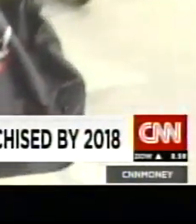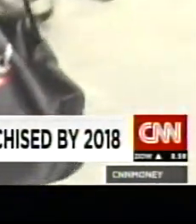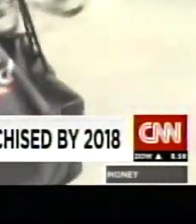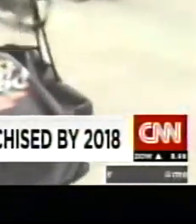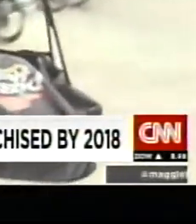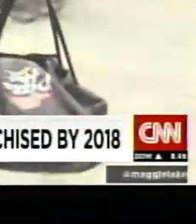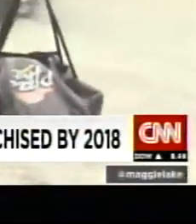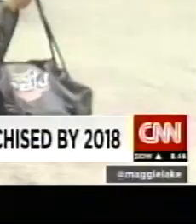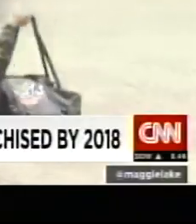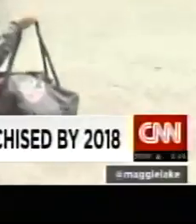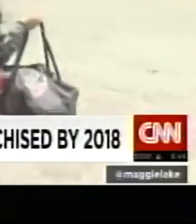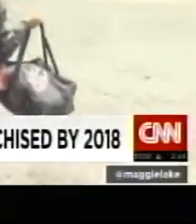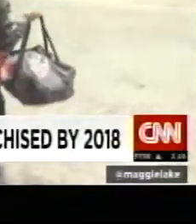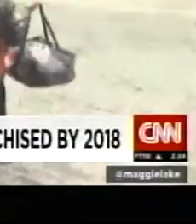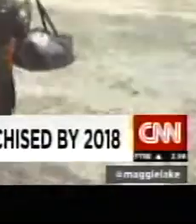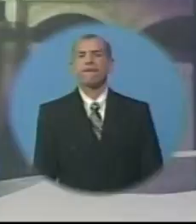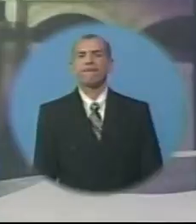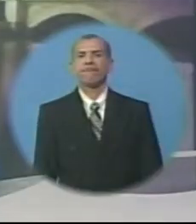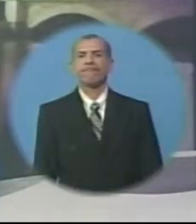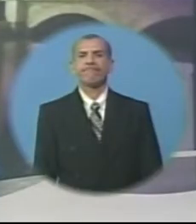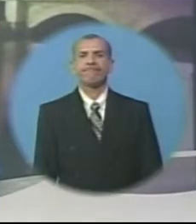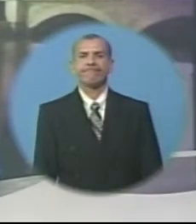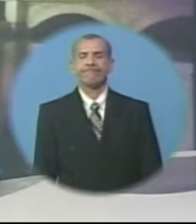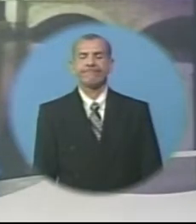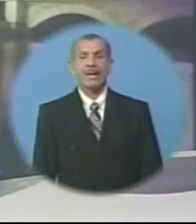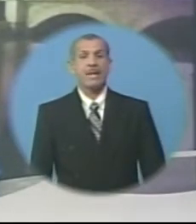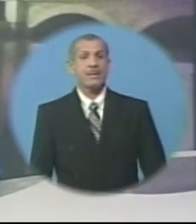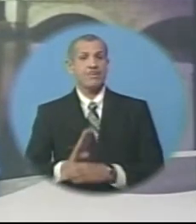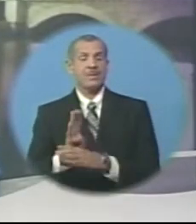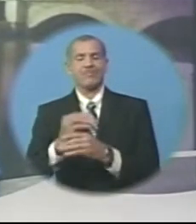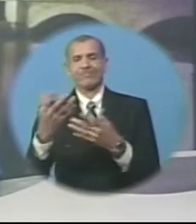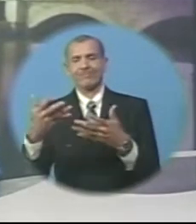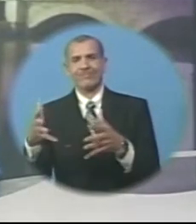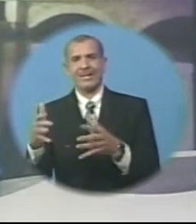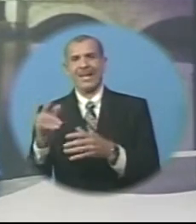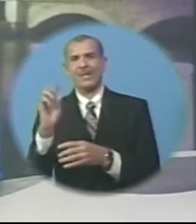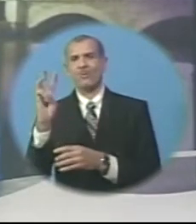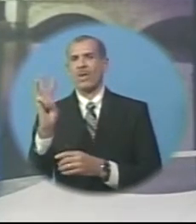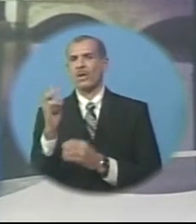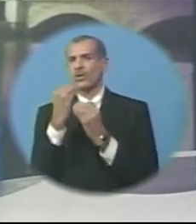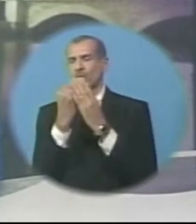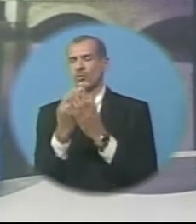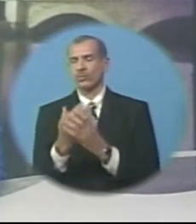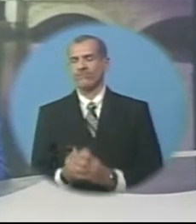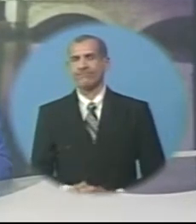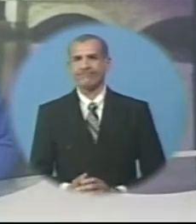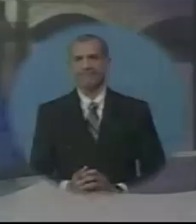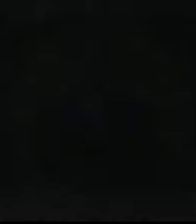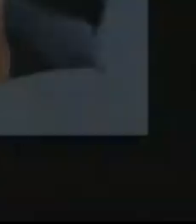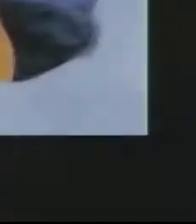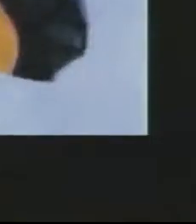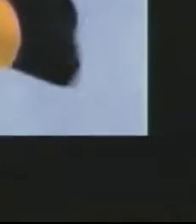operating, you know, against my investment. And that's business. The weather is up next.